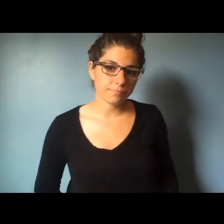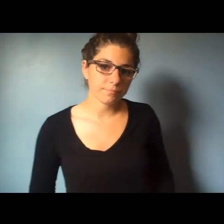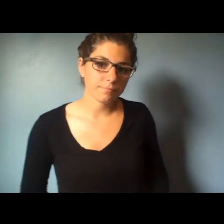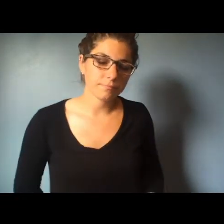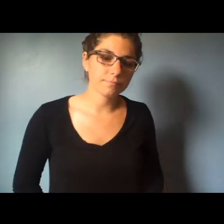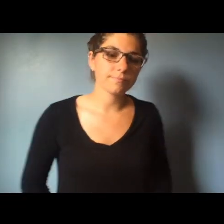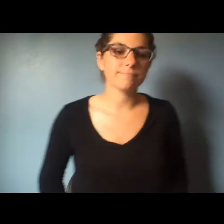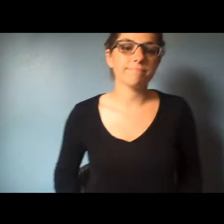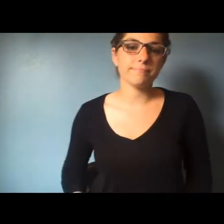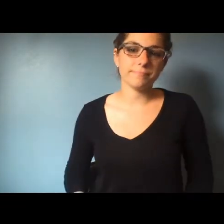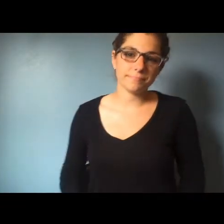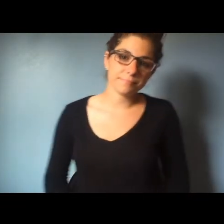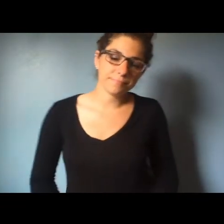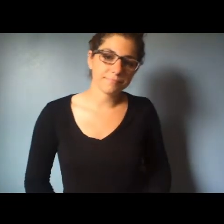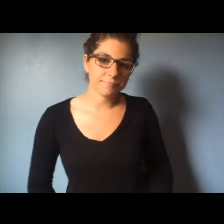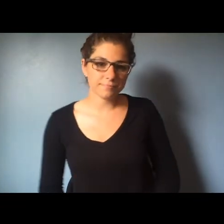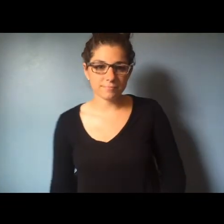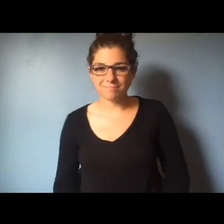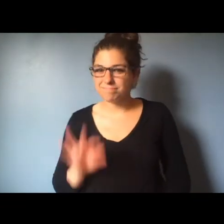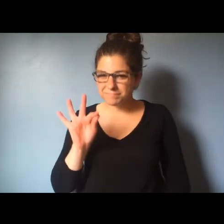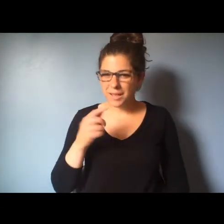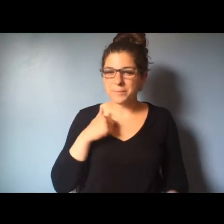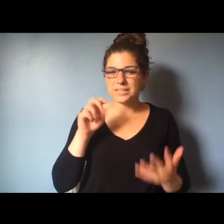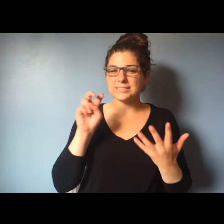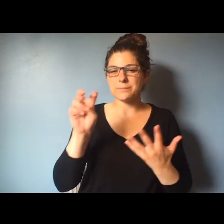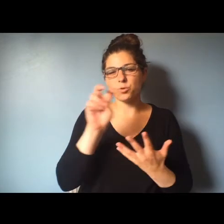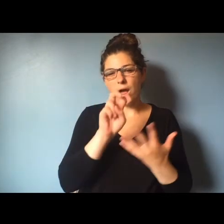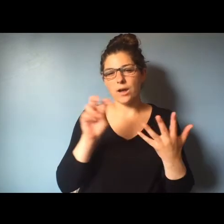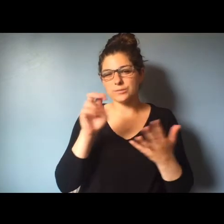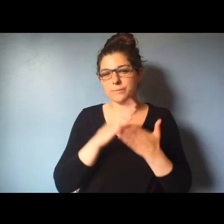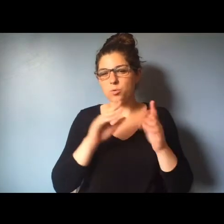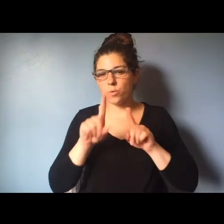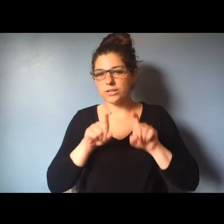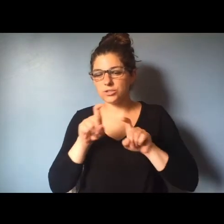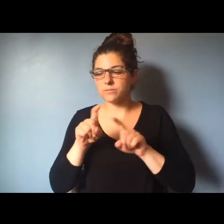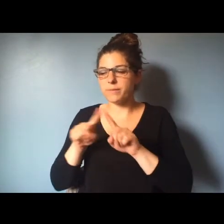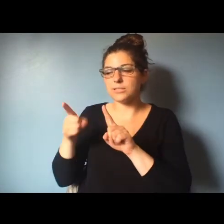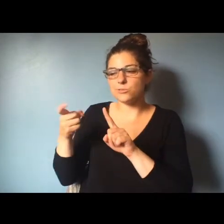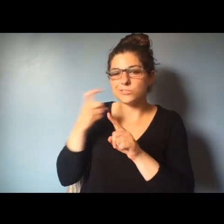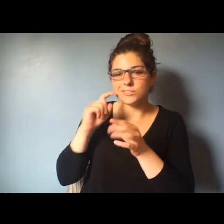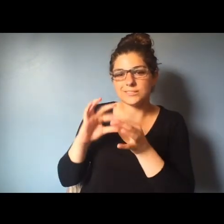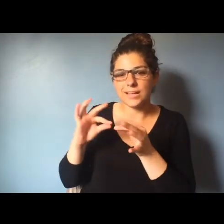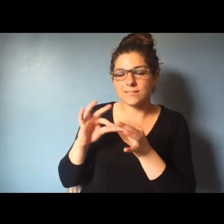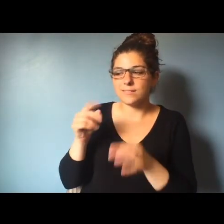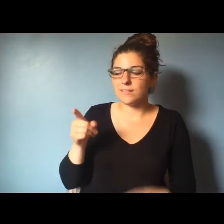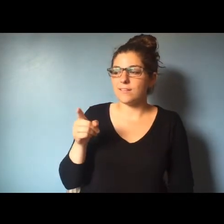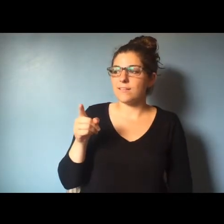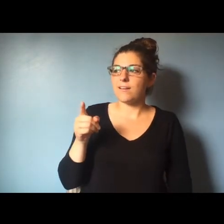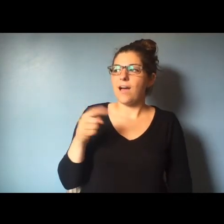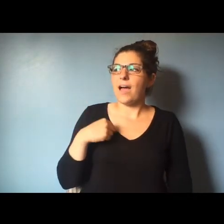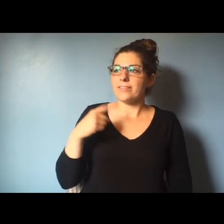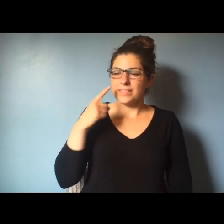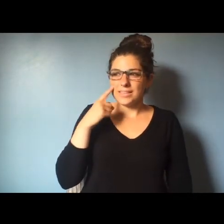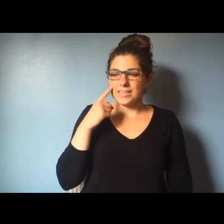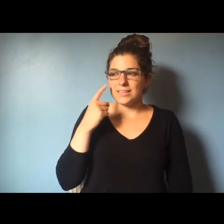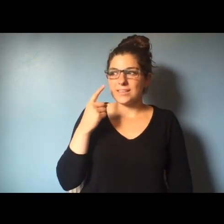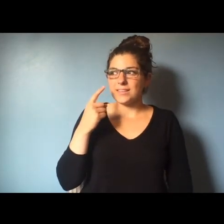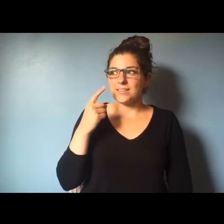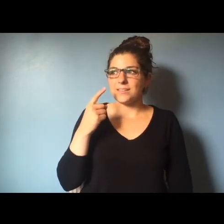Kind of, I'm going to skip around a little bit, but kind of going off what you said there, I think